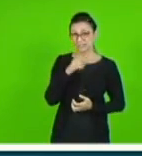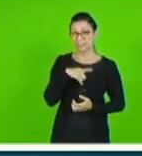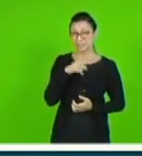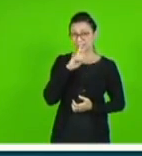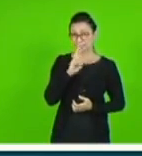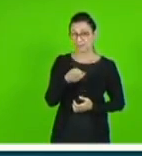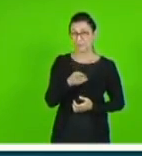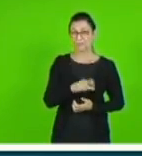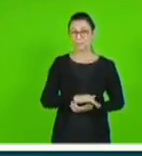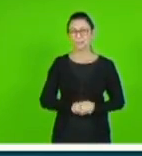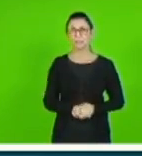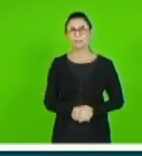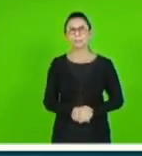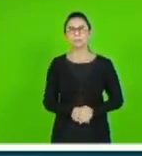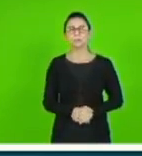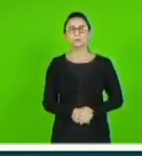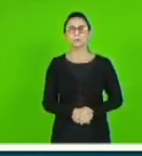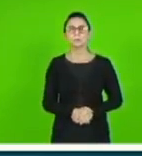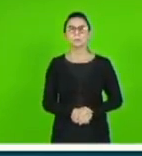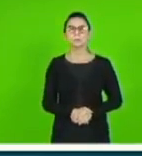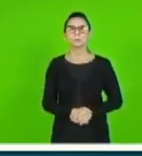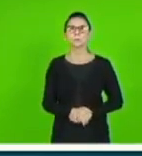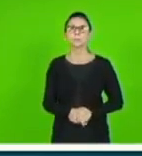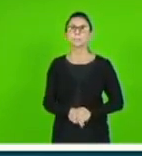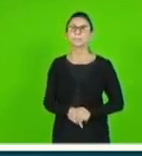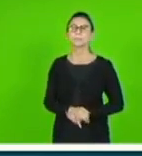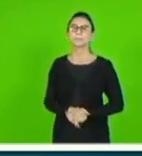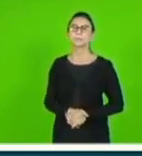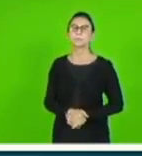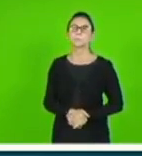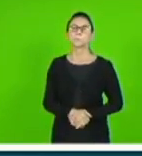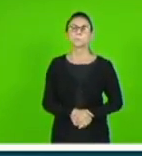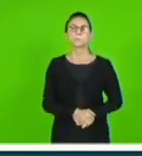Let's see if someone already has any answers.